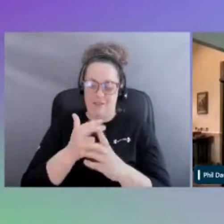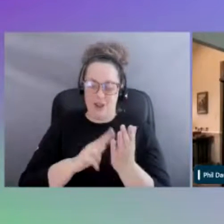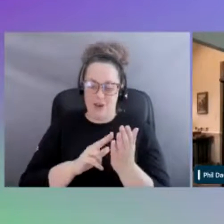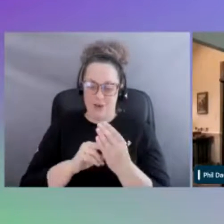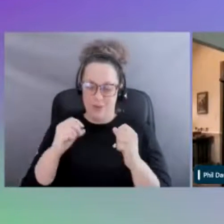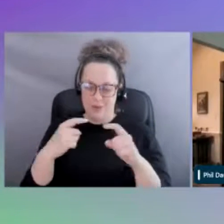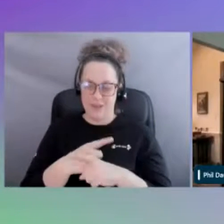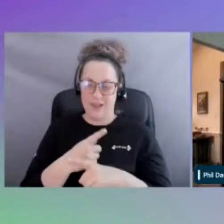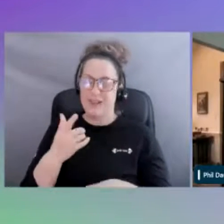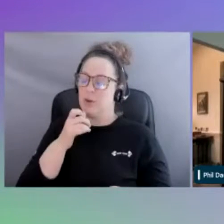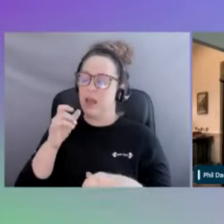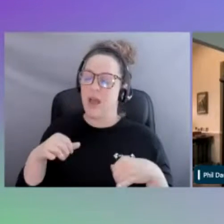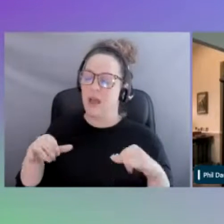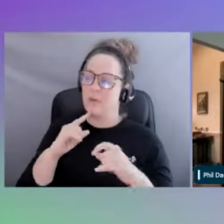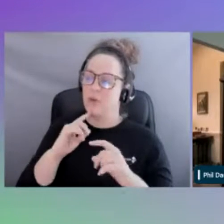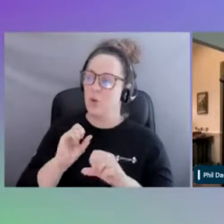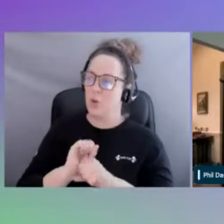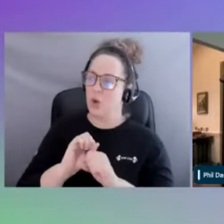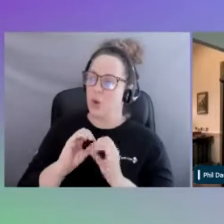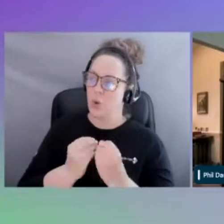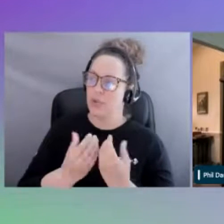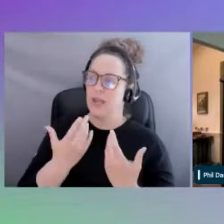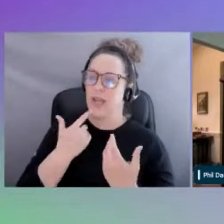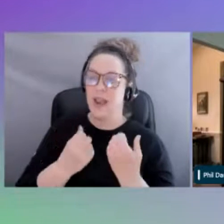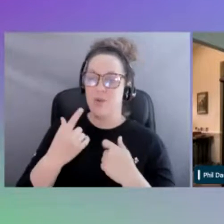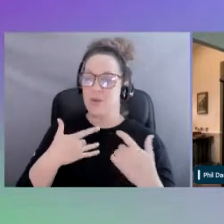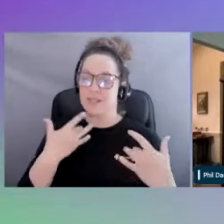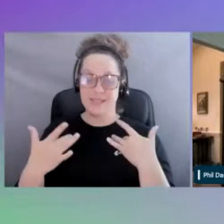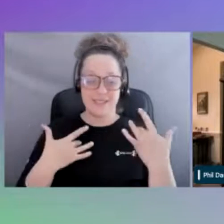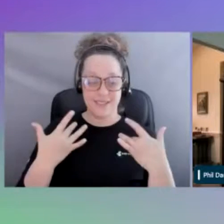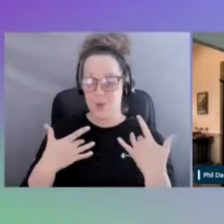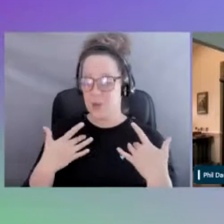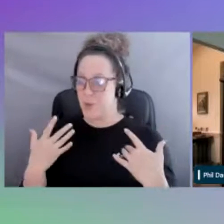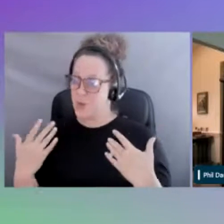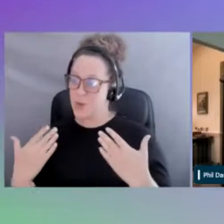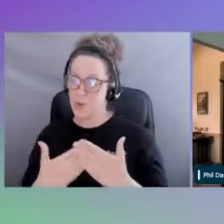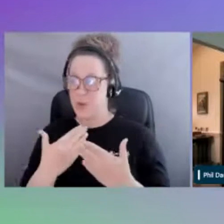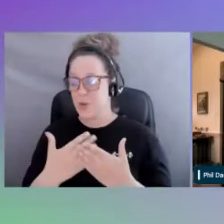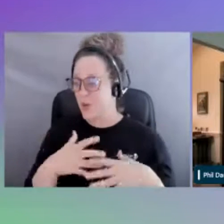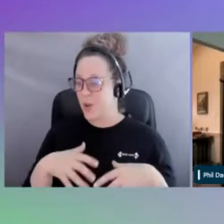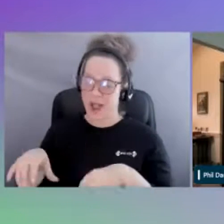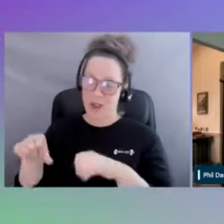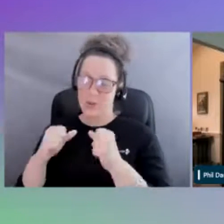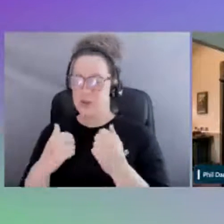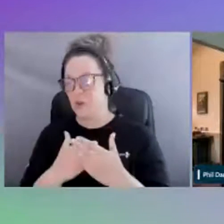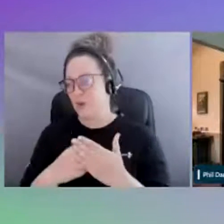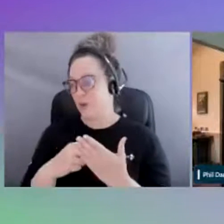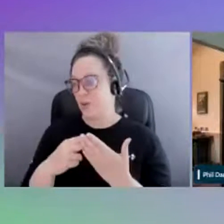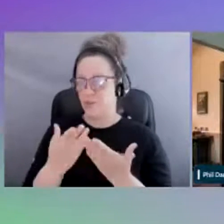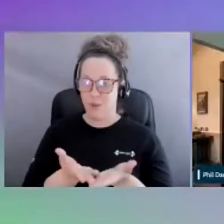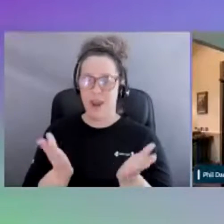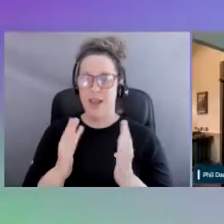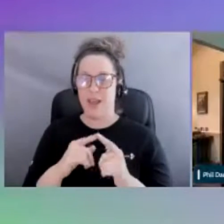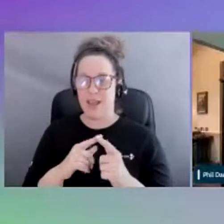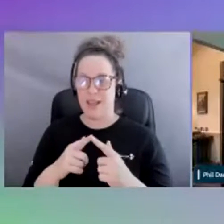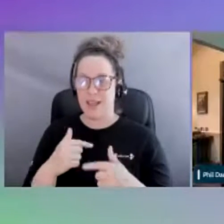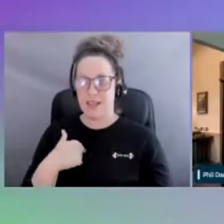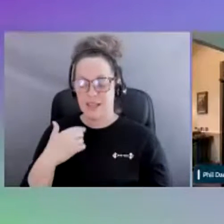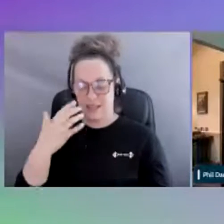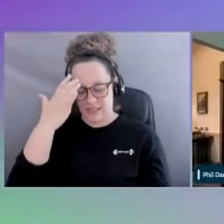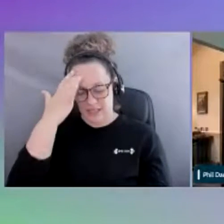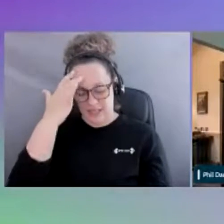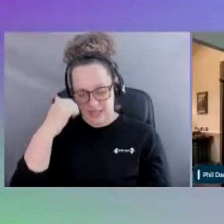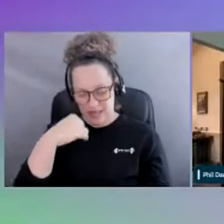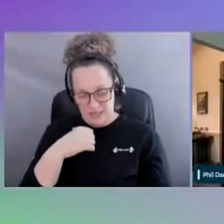uncommon to like work in an org and then everyone's really excited about the brand new acquisition or the brand new product, and you're like, I did not know